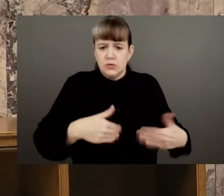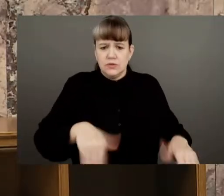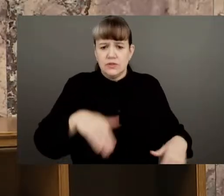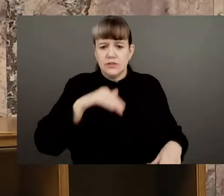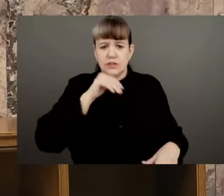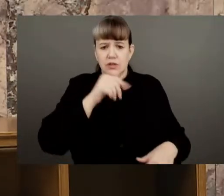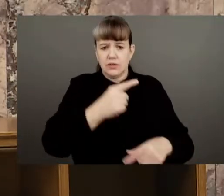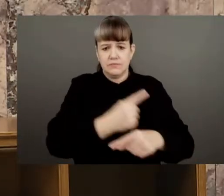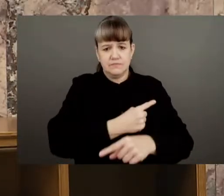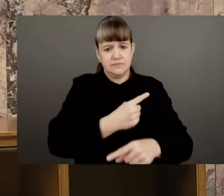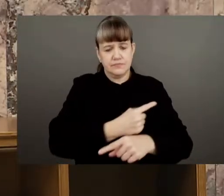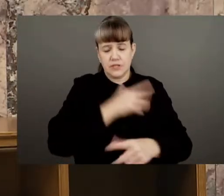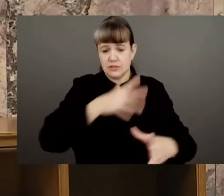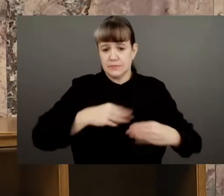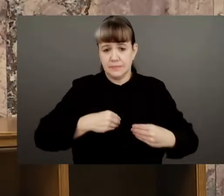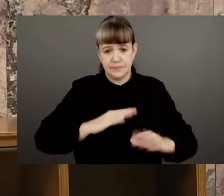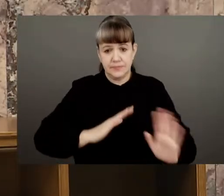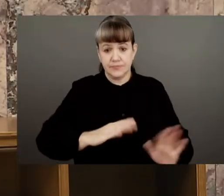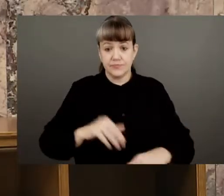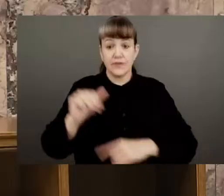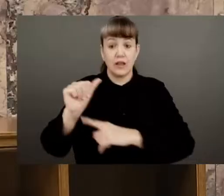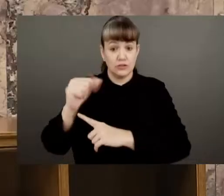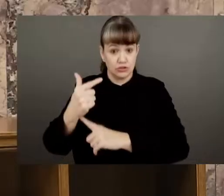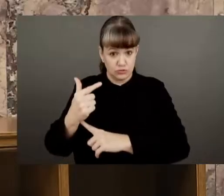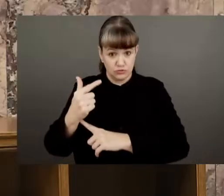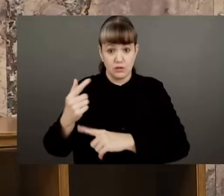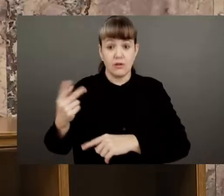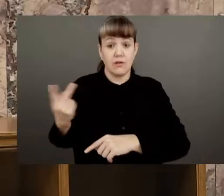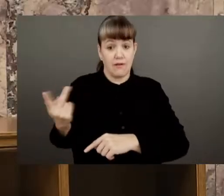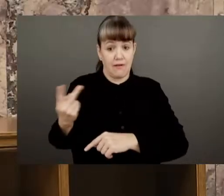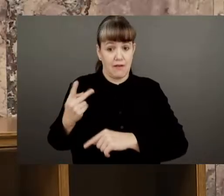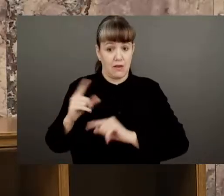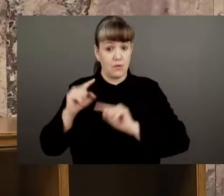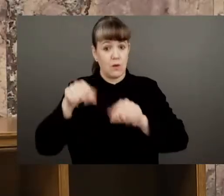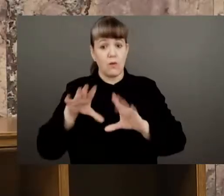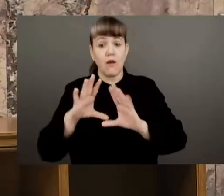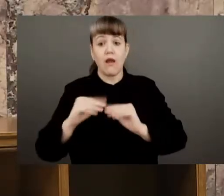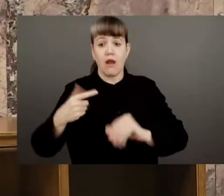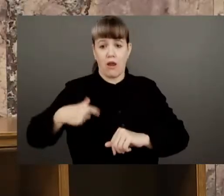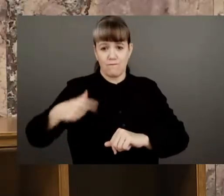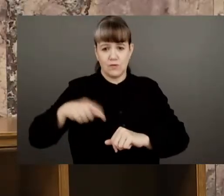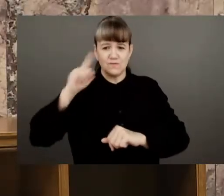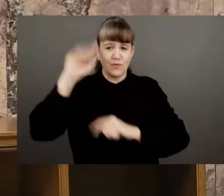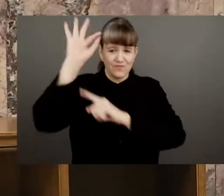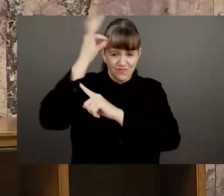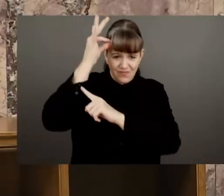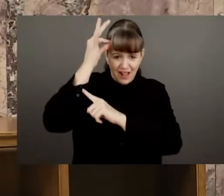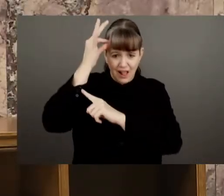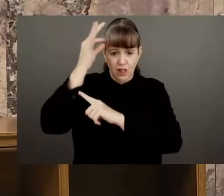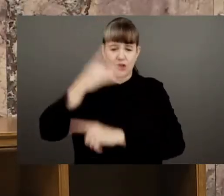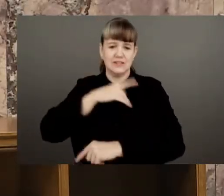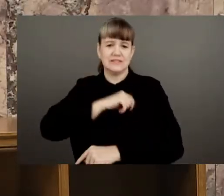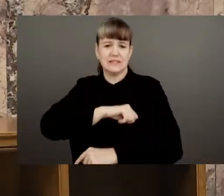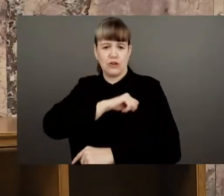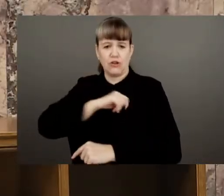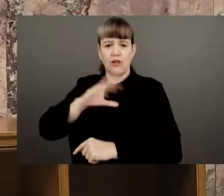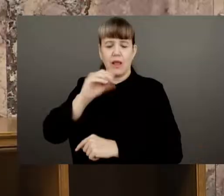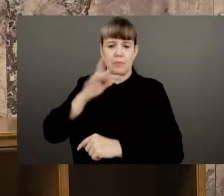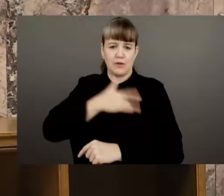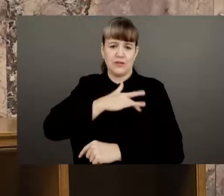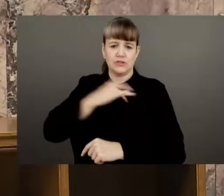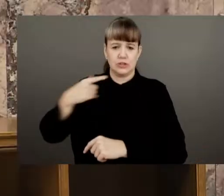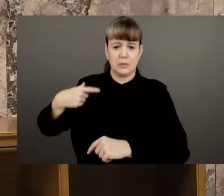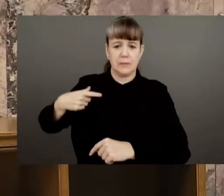territorial, and provincial ministers recently and heard that BC is not alone in facing these extortion threats. We are seeing this